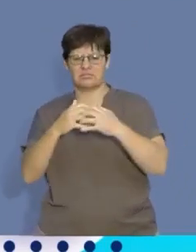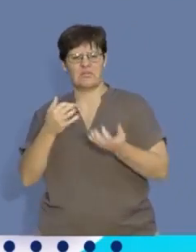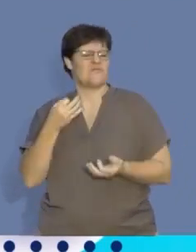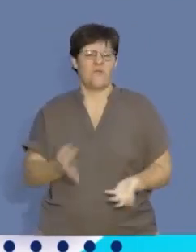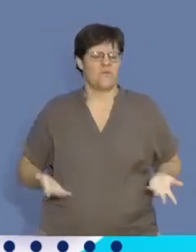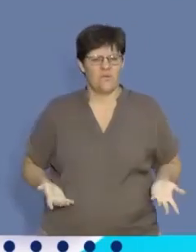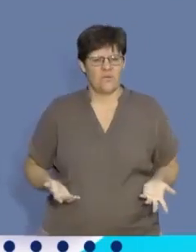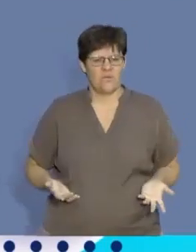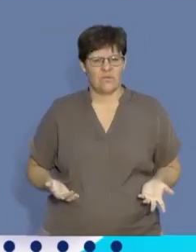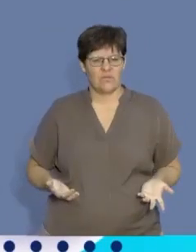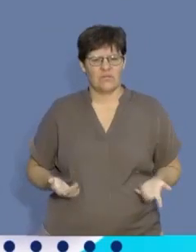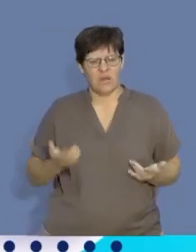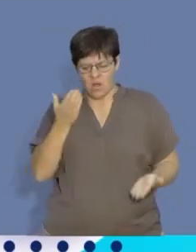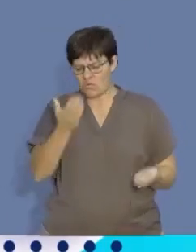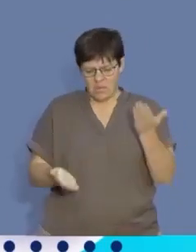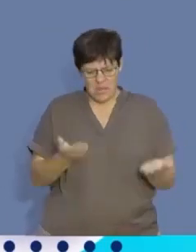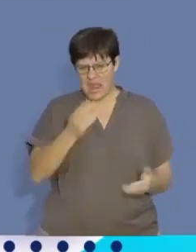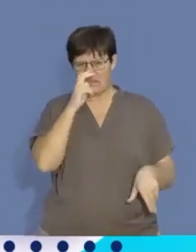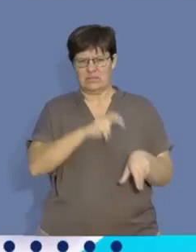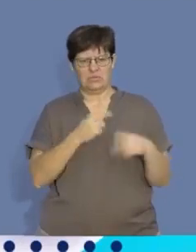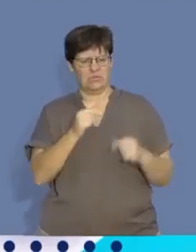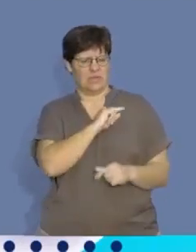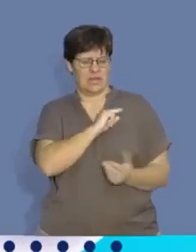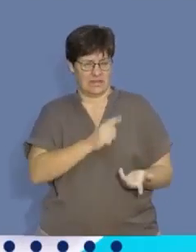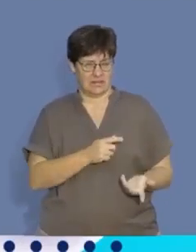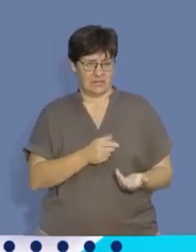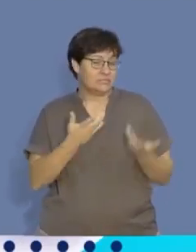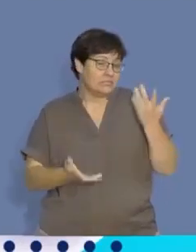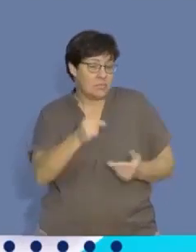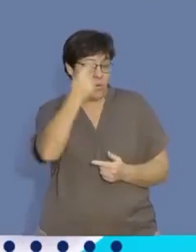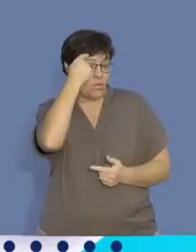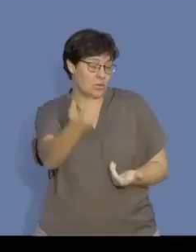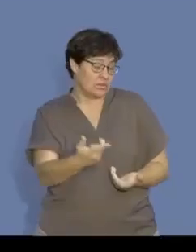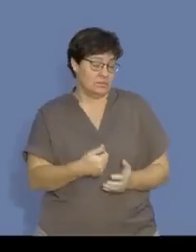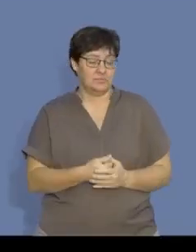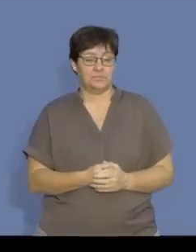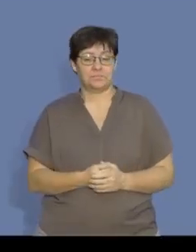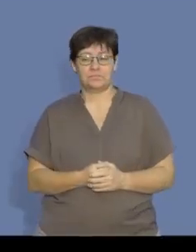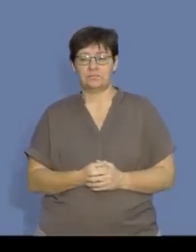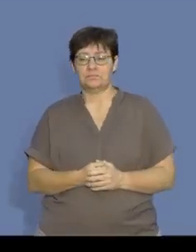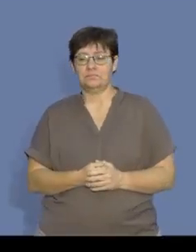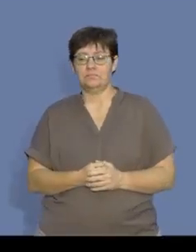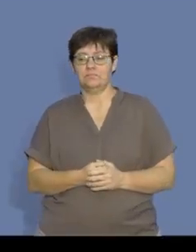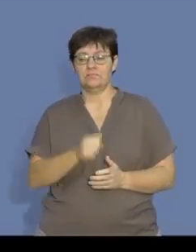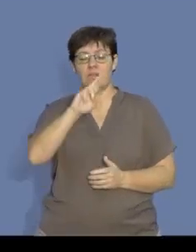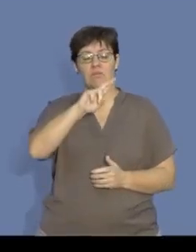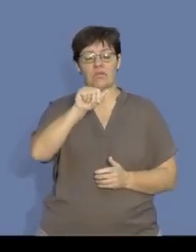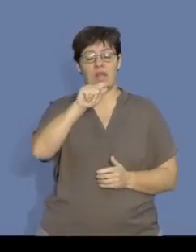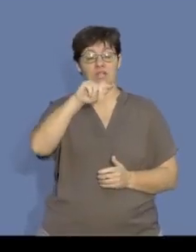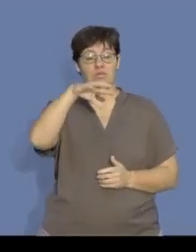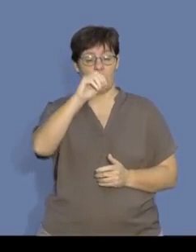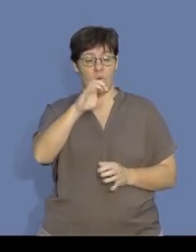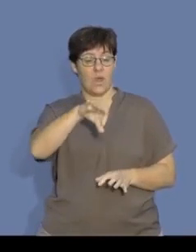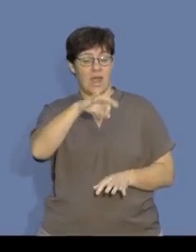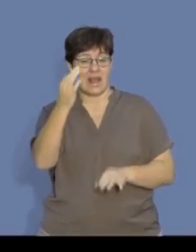necessary to do this comparison? So have you ever thought about how does ratio